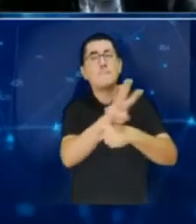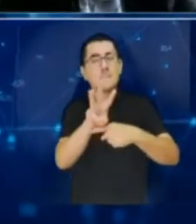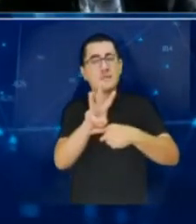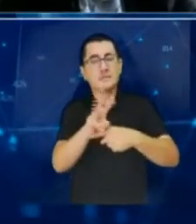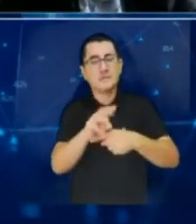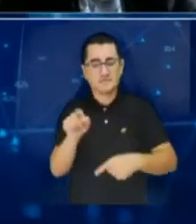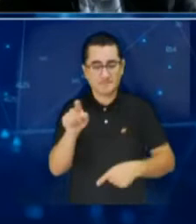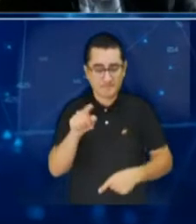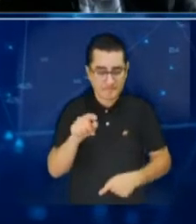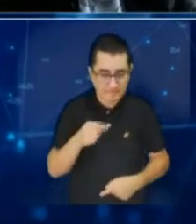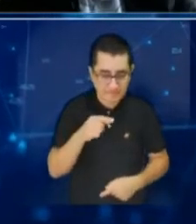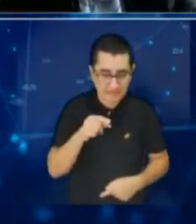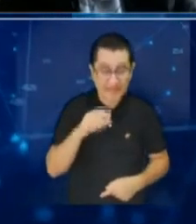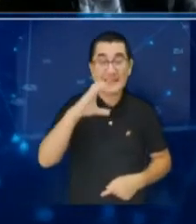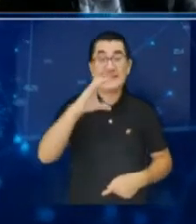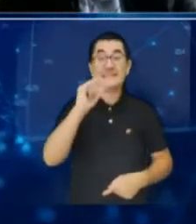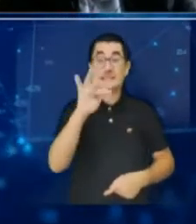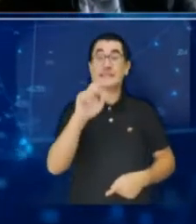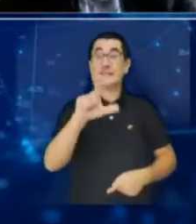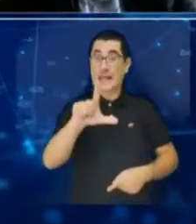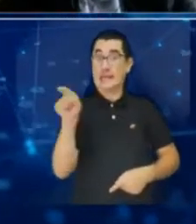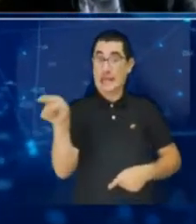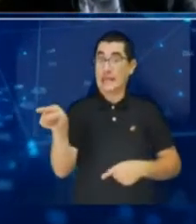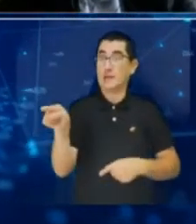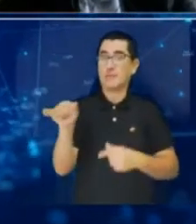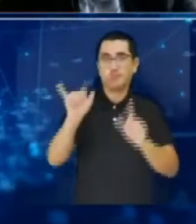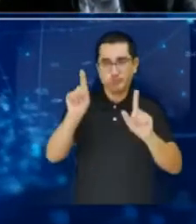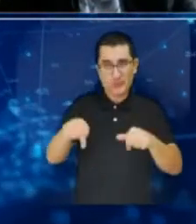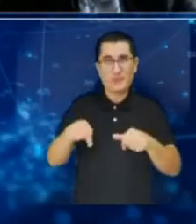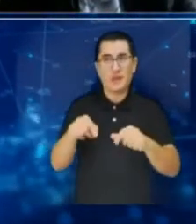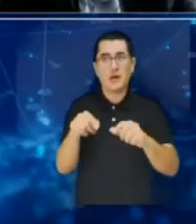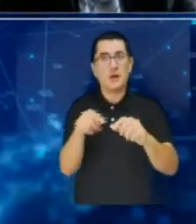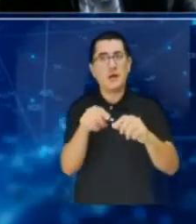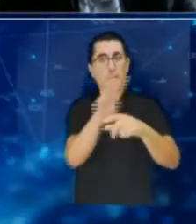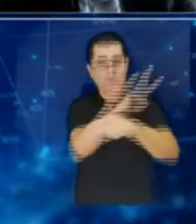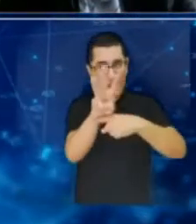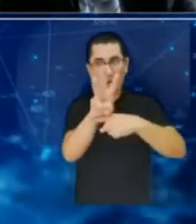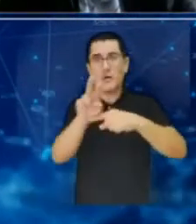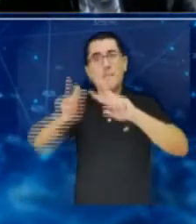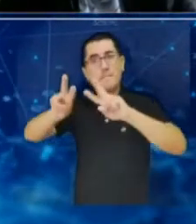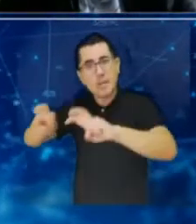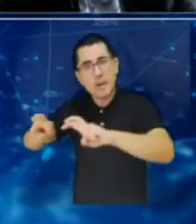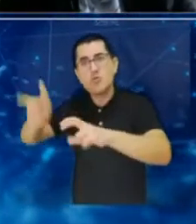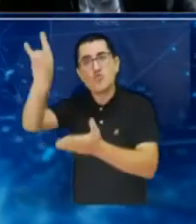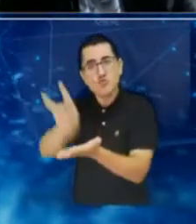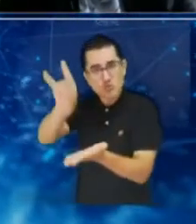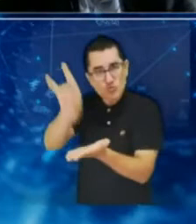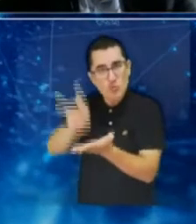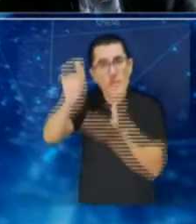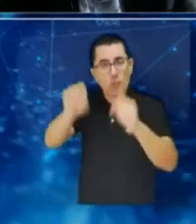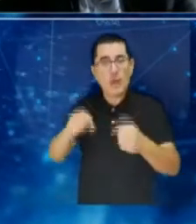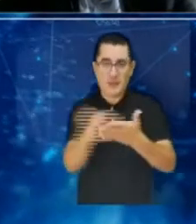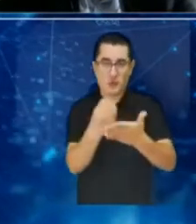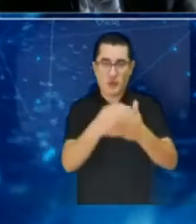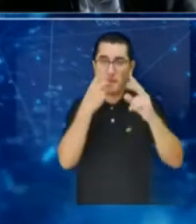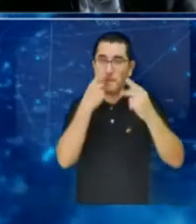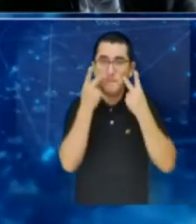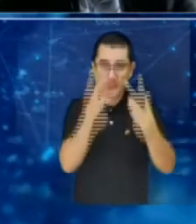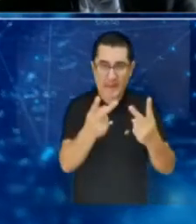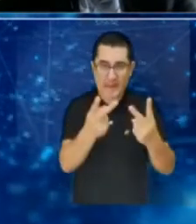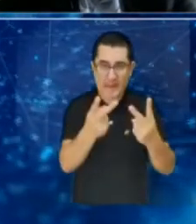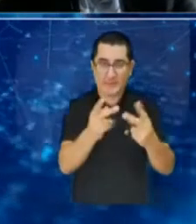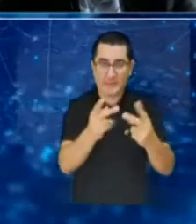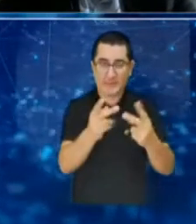in CITEL webpage, and we will be making it available through this forum we all